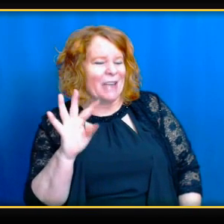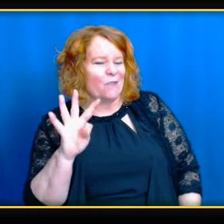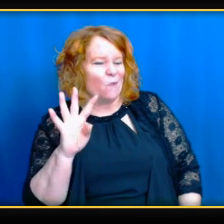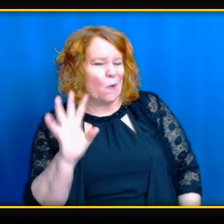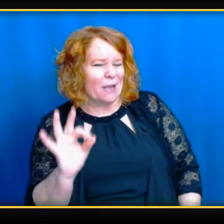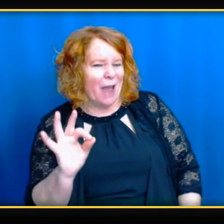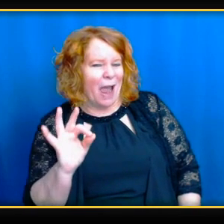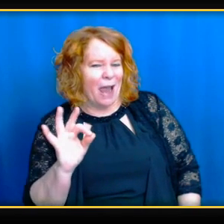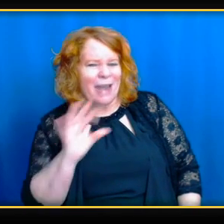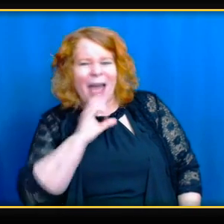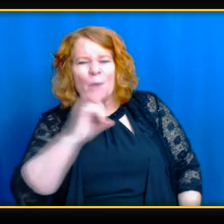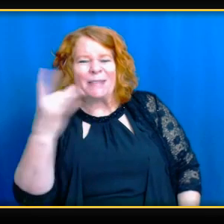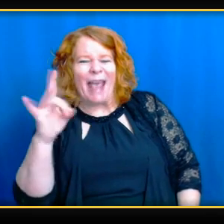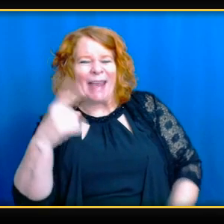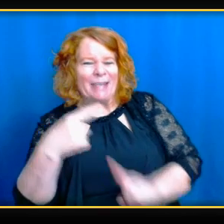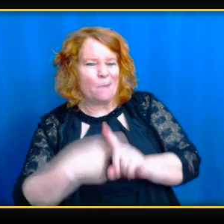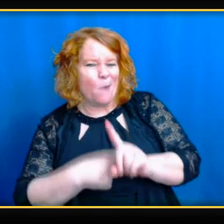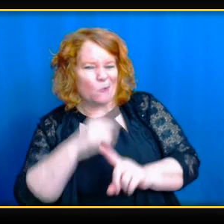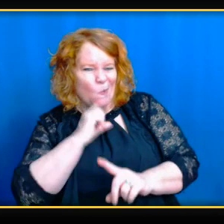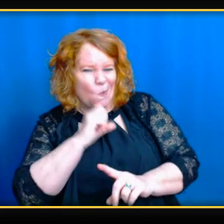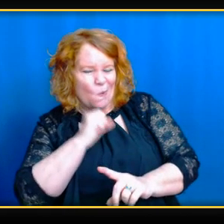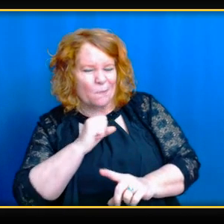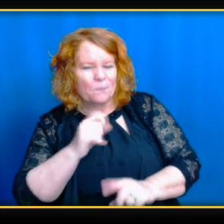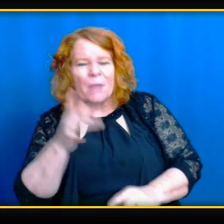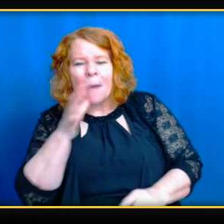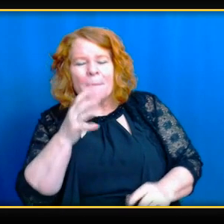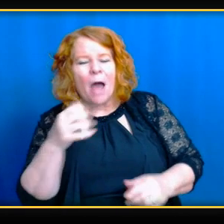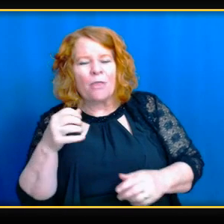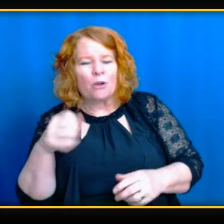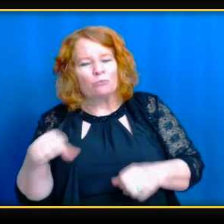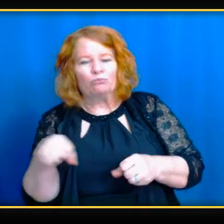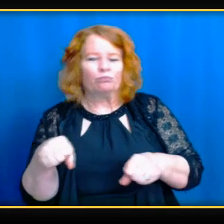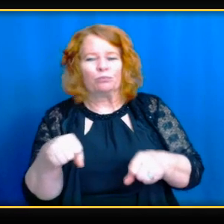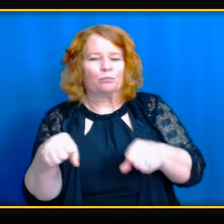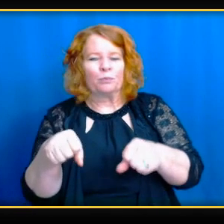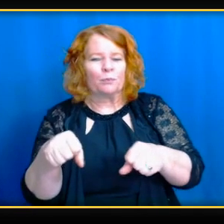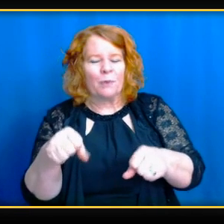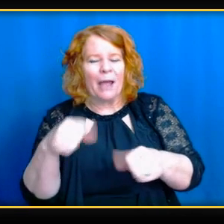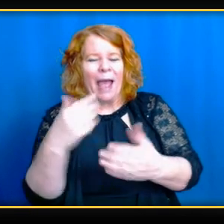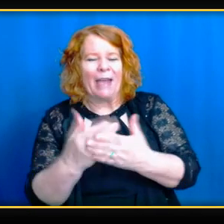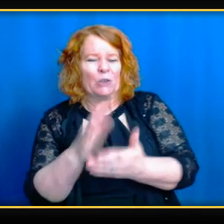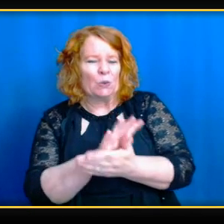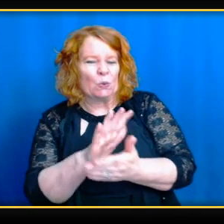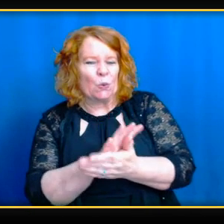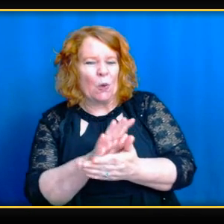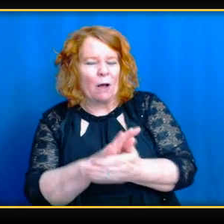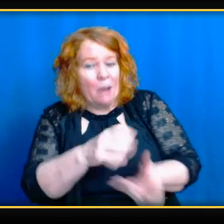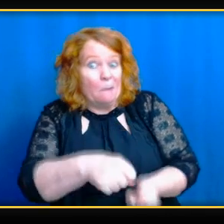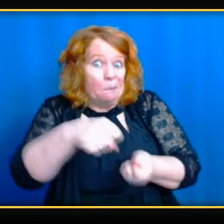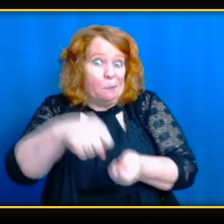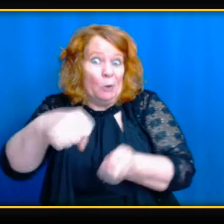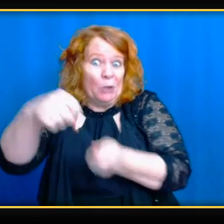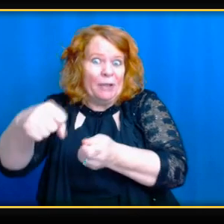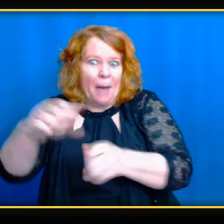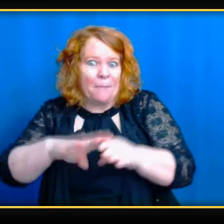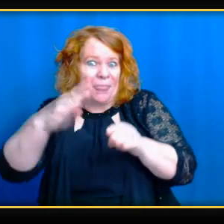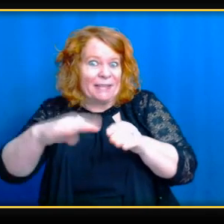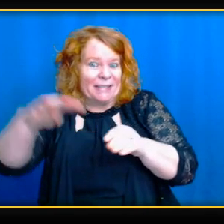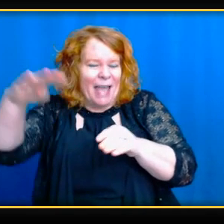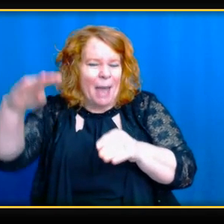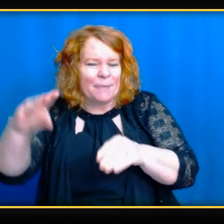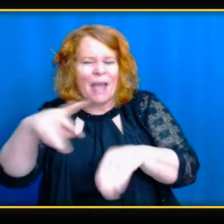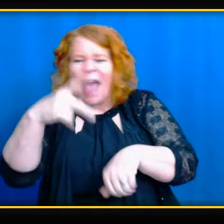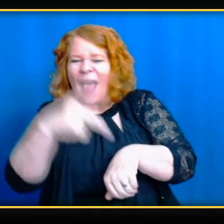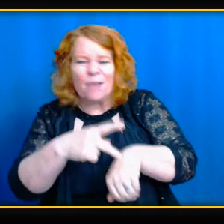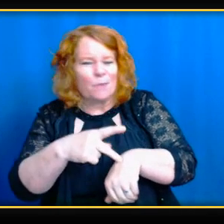my mother took me to school, pushed my wheelchair to the school, pulled my wheelchair up the steps, and the principal wouldn't enroll